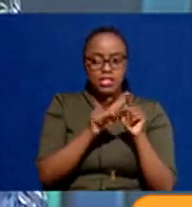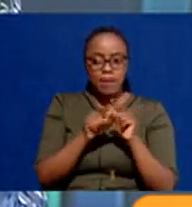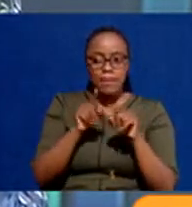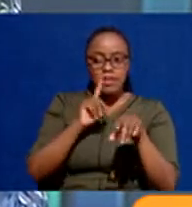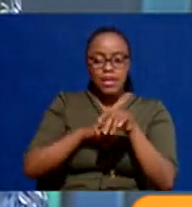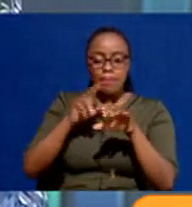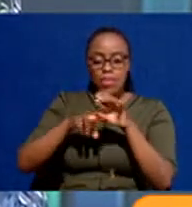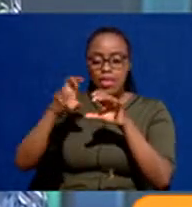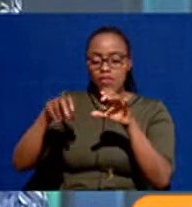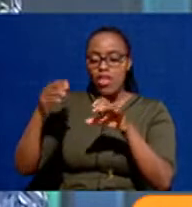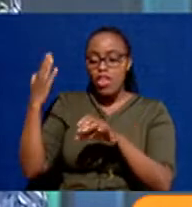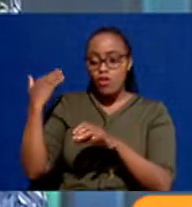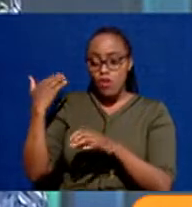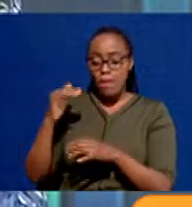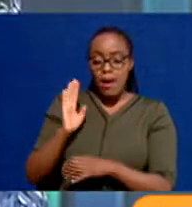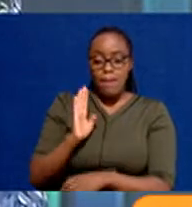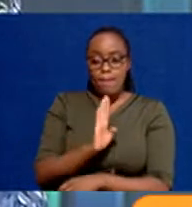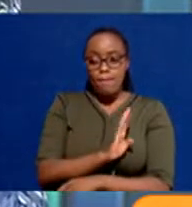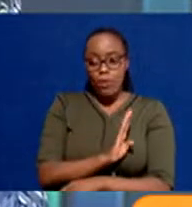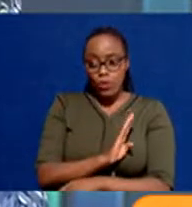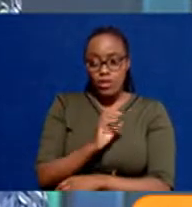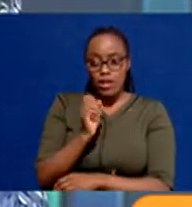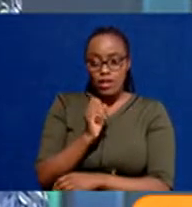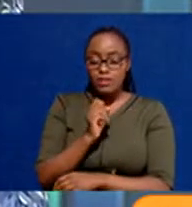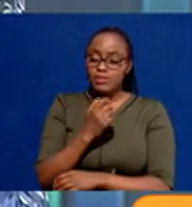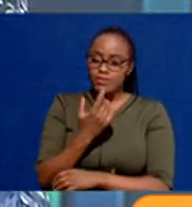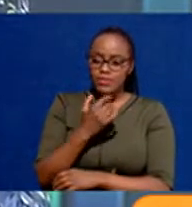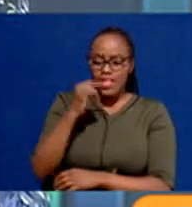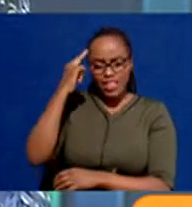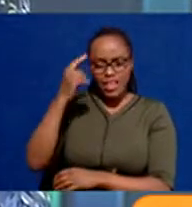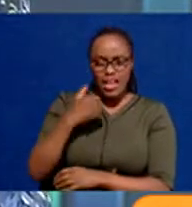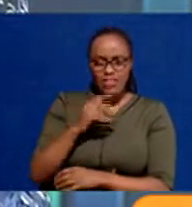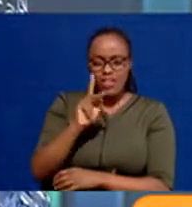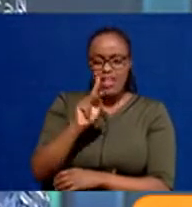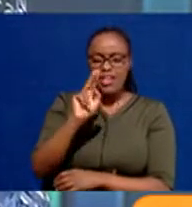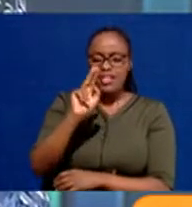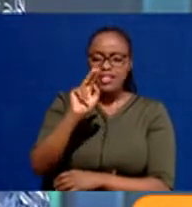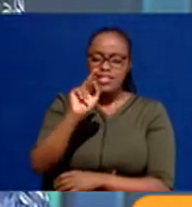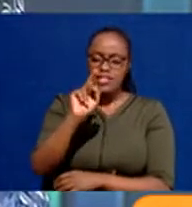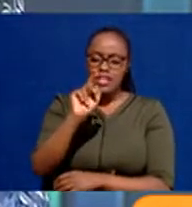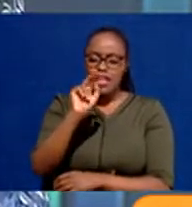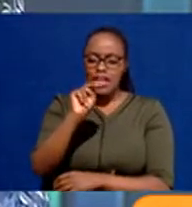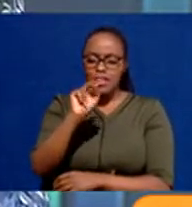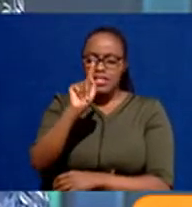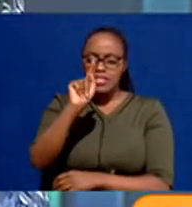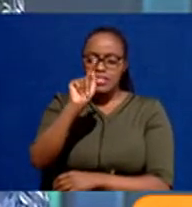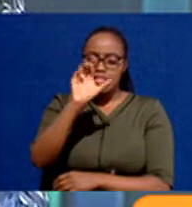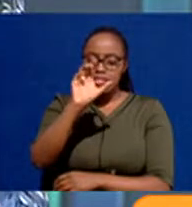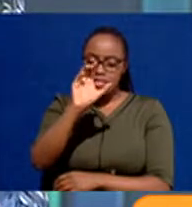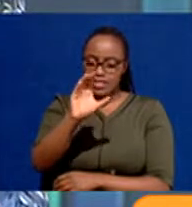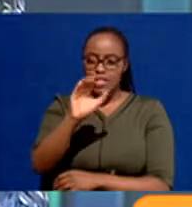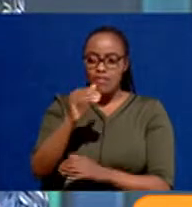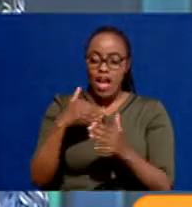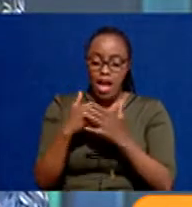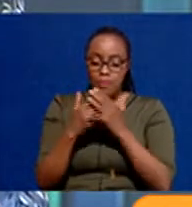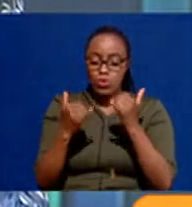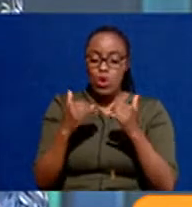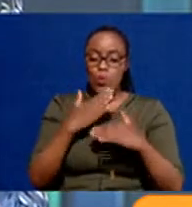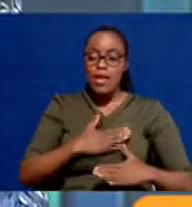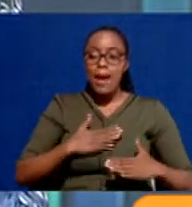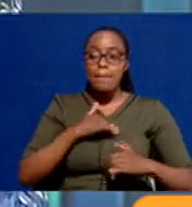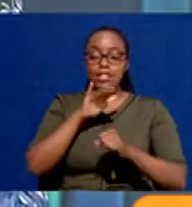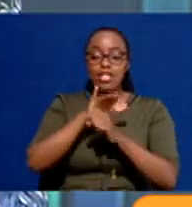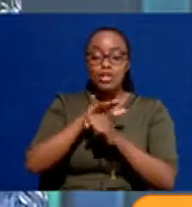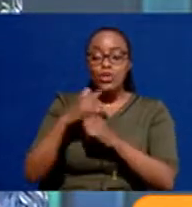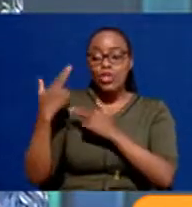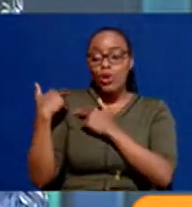exiting, the ones who have exited, if at all. I think they have brought KNTC to where it is, so we appreciate the